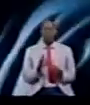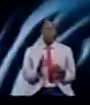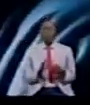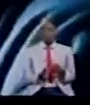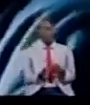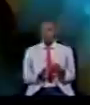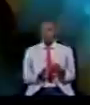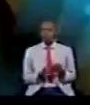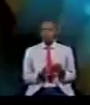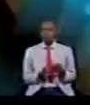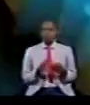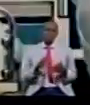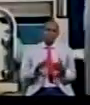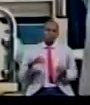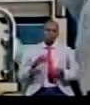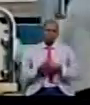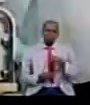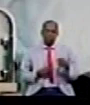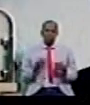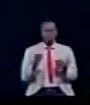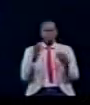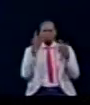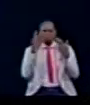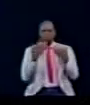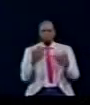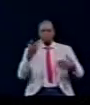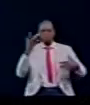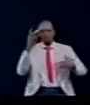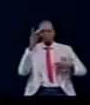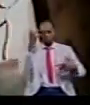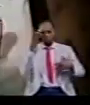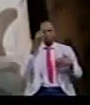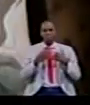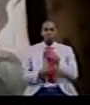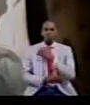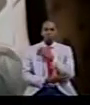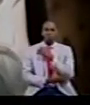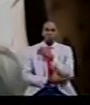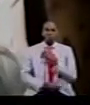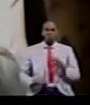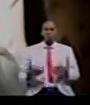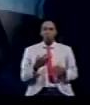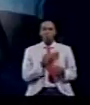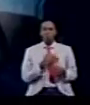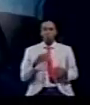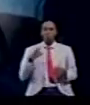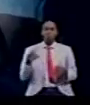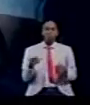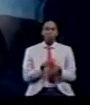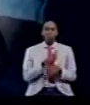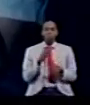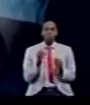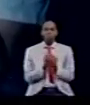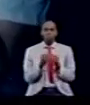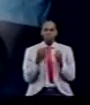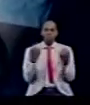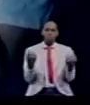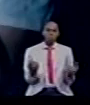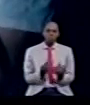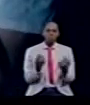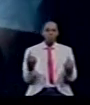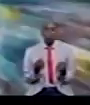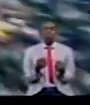pray. We have to call upon the Lord. And the person said, please kindly help me pray for